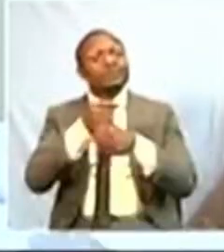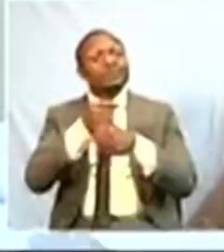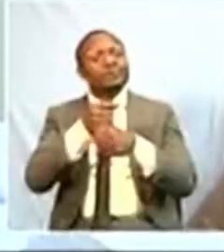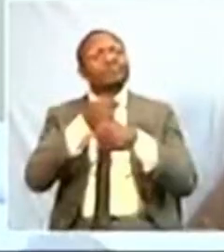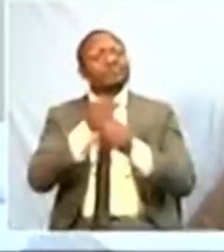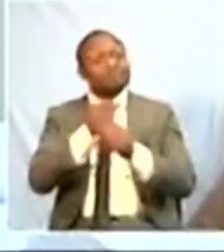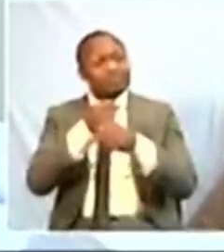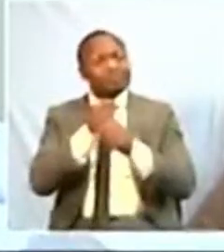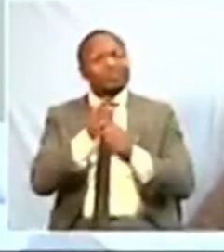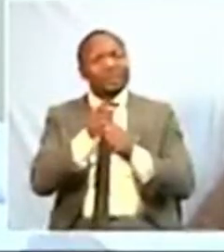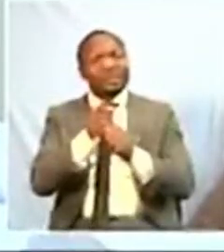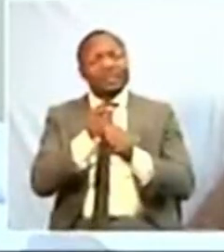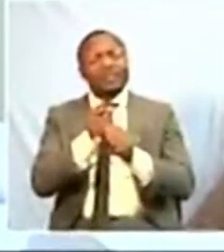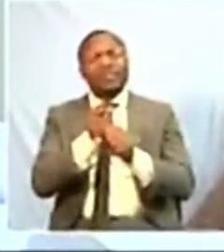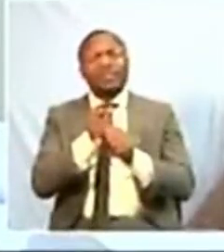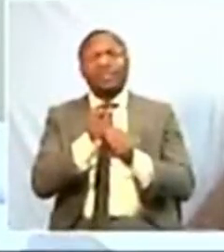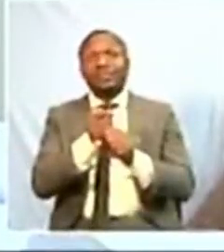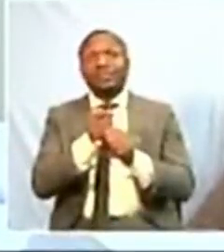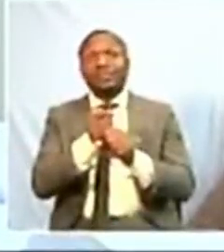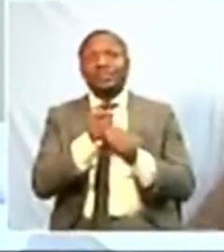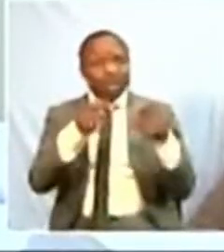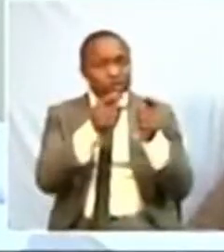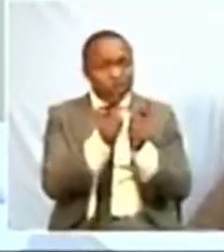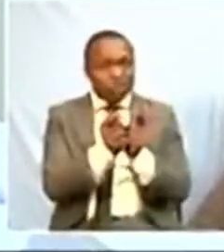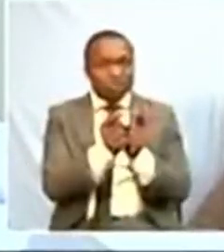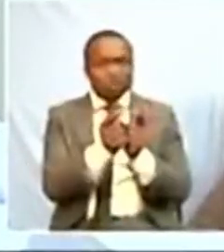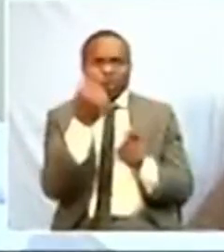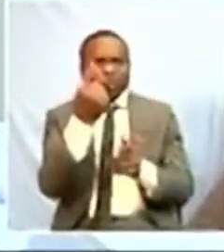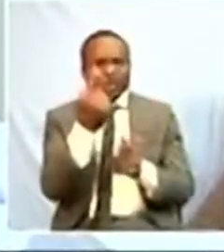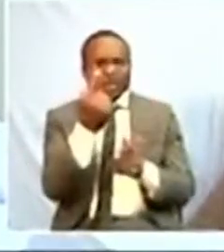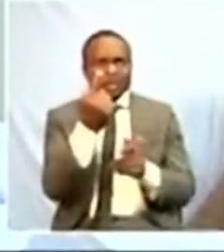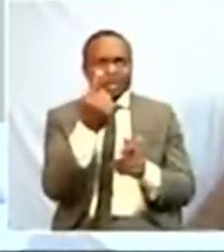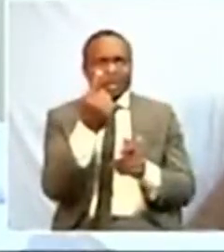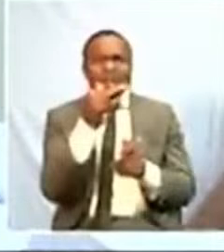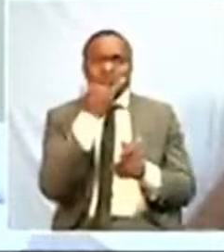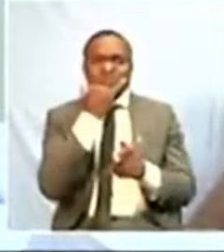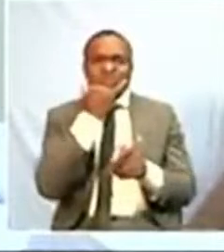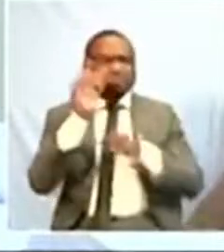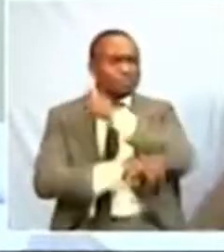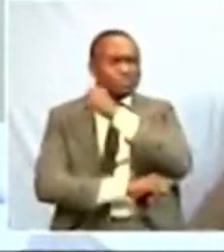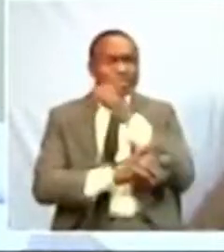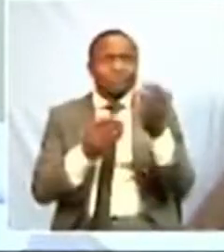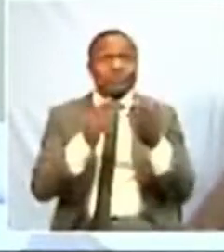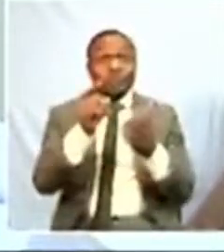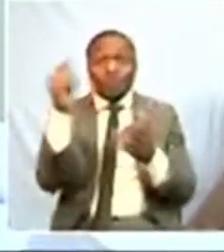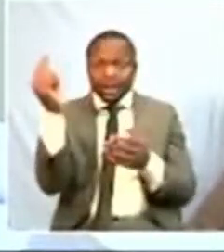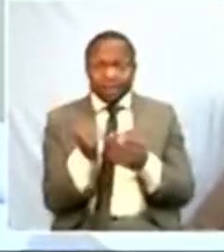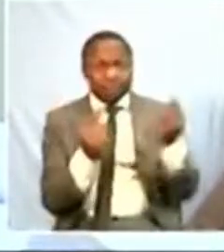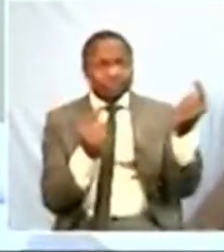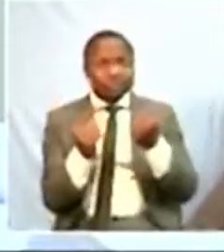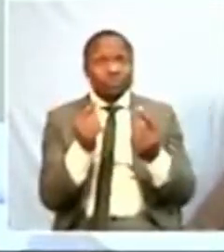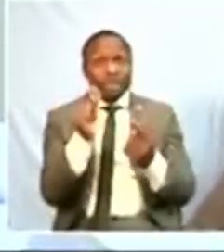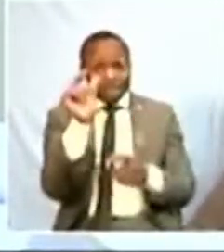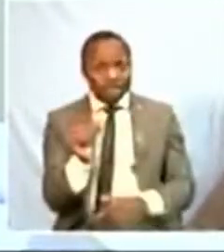it. One does wrong things, you cannot even charge that person. Remember, you came one by one.